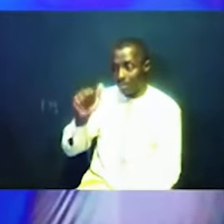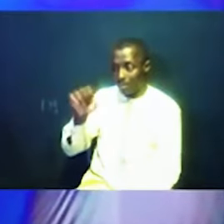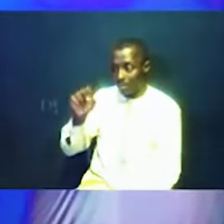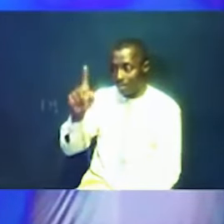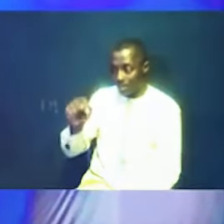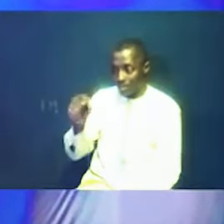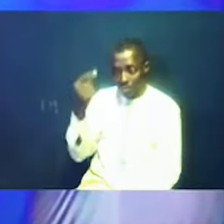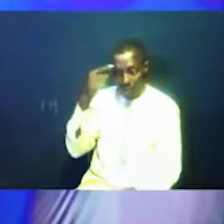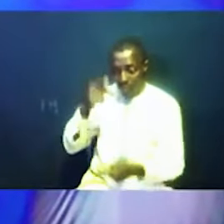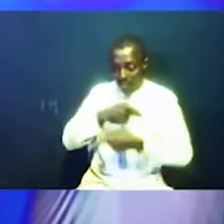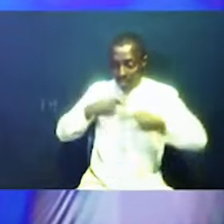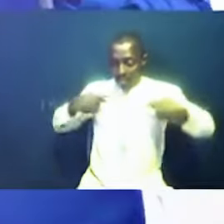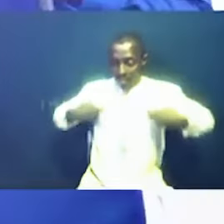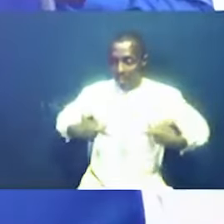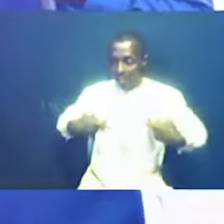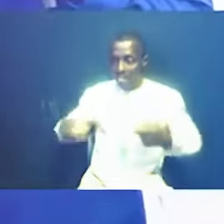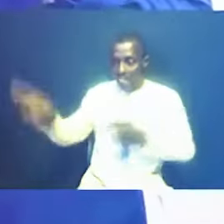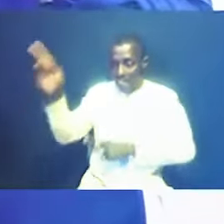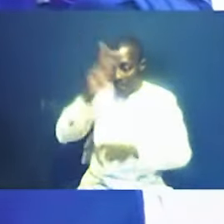Sadducees.